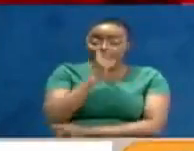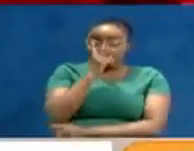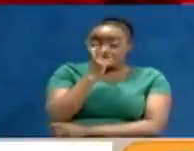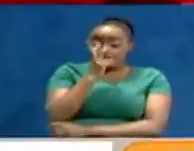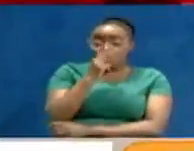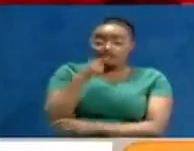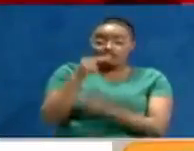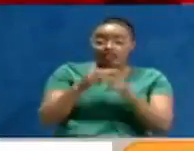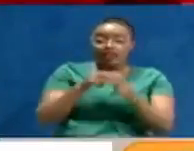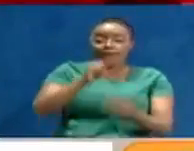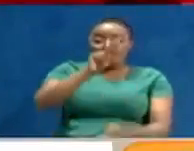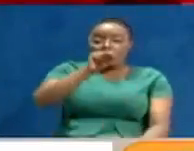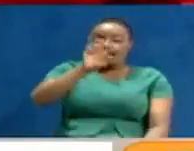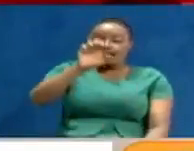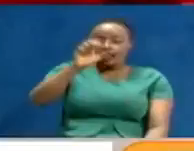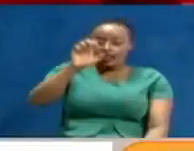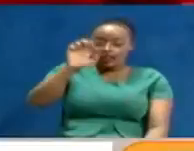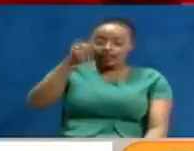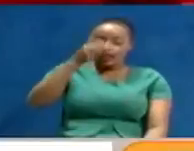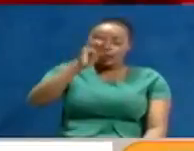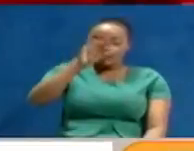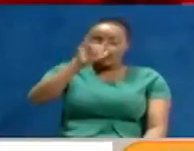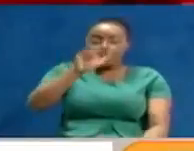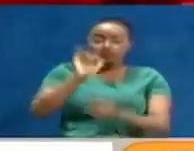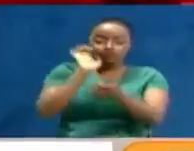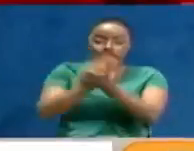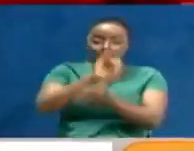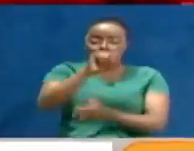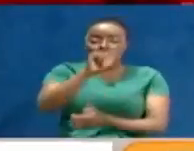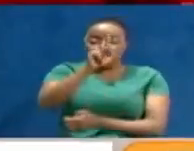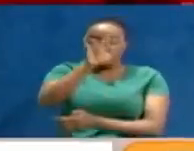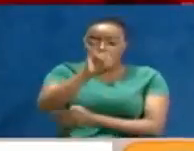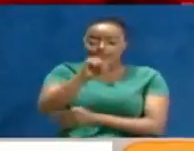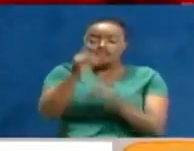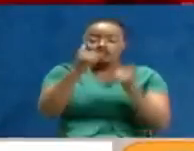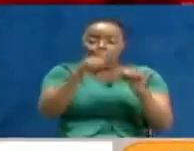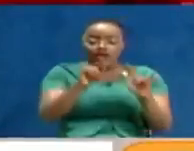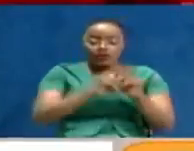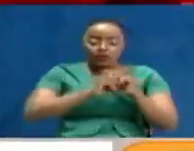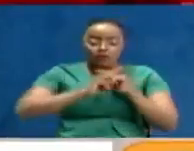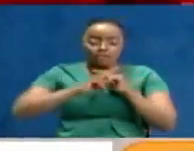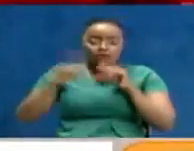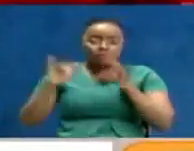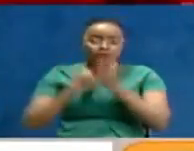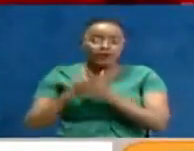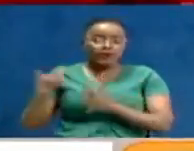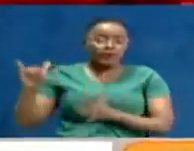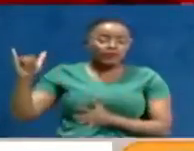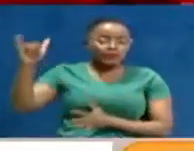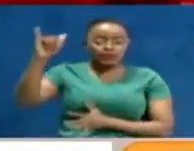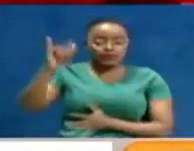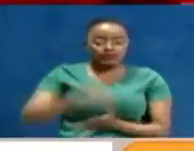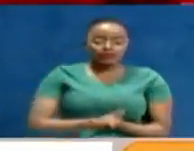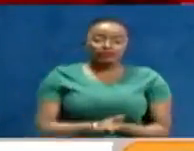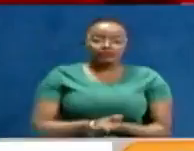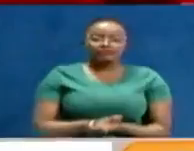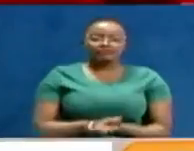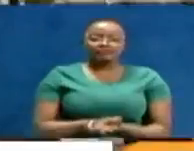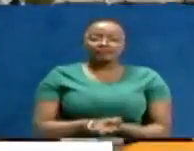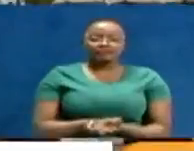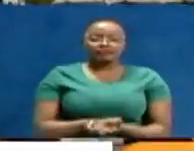suspect, Nehemiah Asiero, was arrested at JKIA as he prepared to fly out.